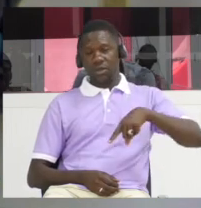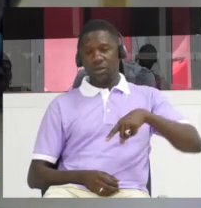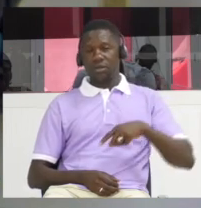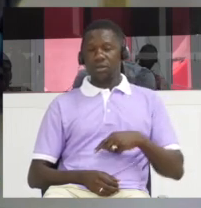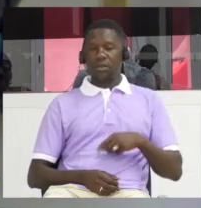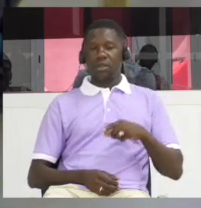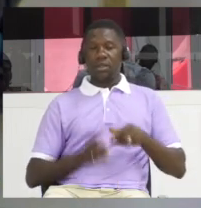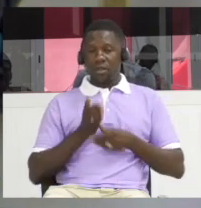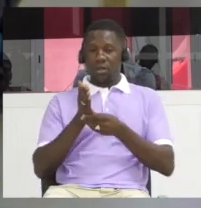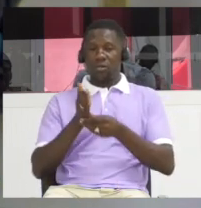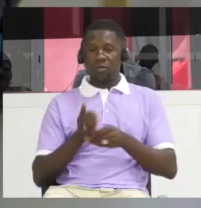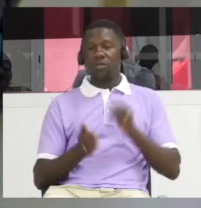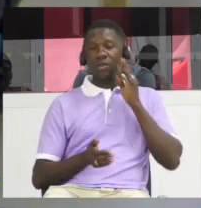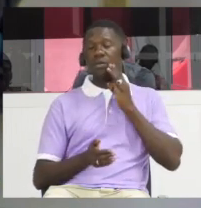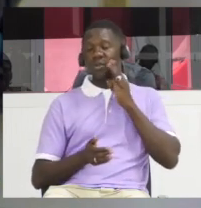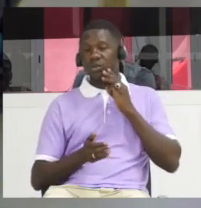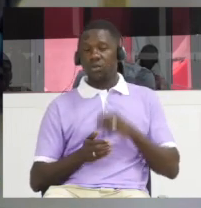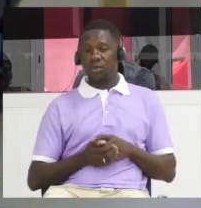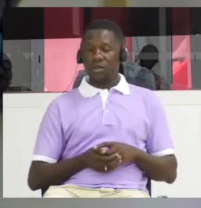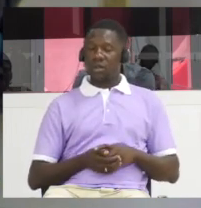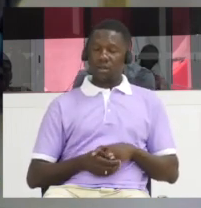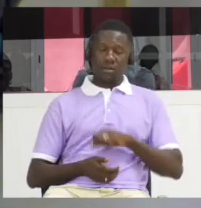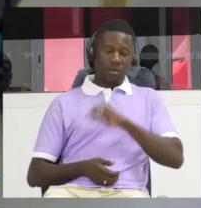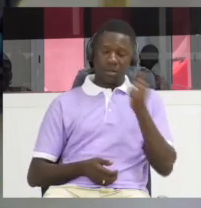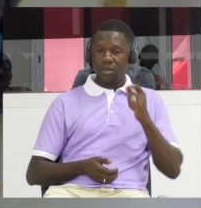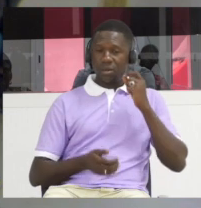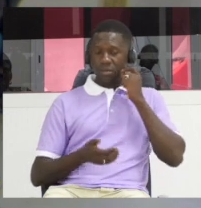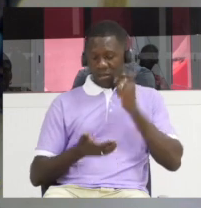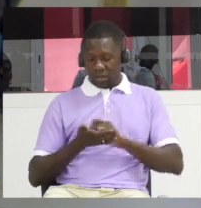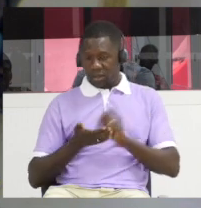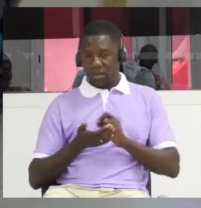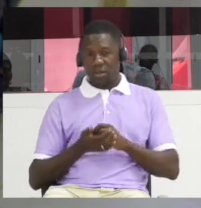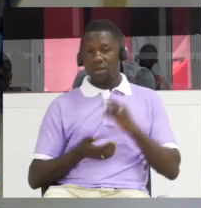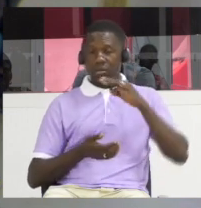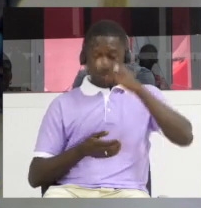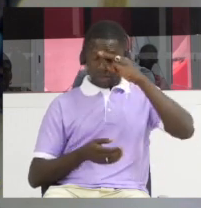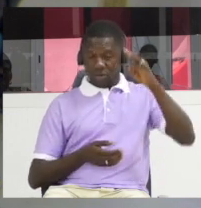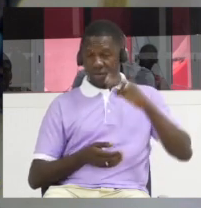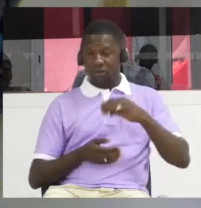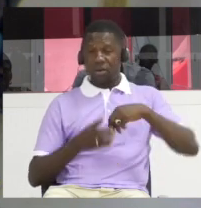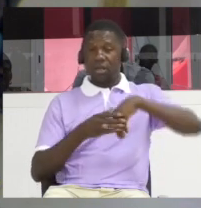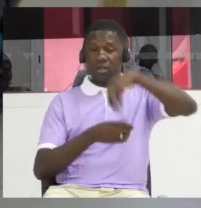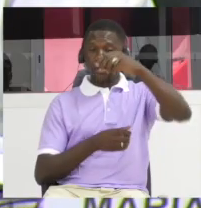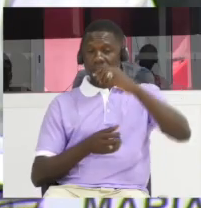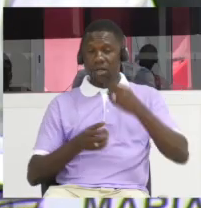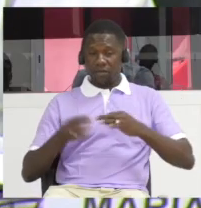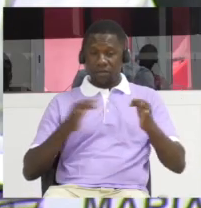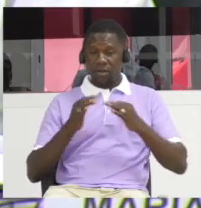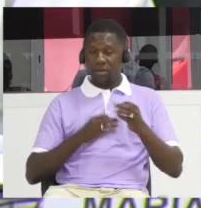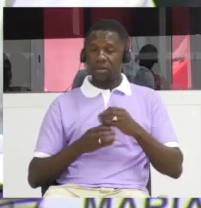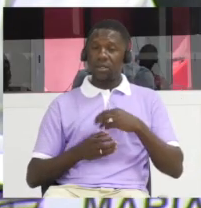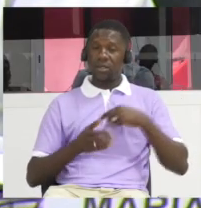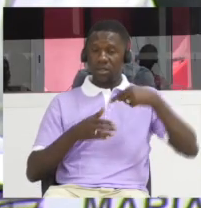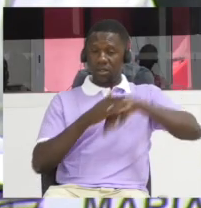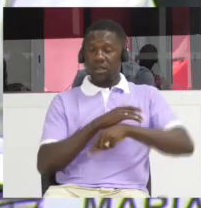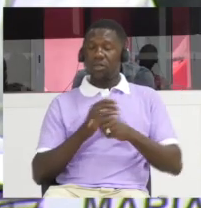the permanent secretaries of Ministries of External Affairs, Interior, and Defense, the security